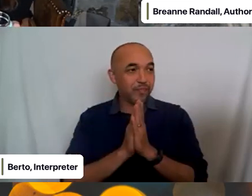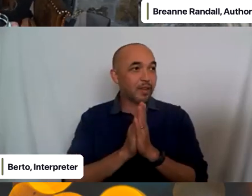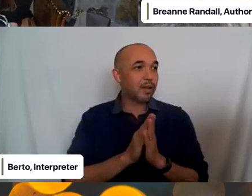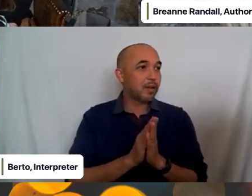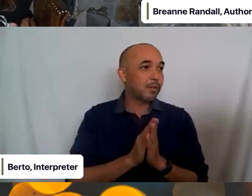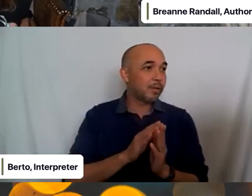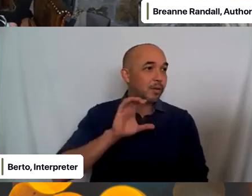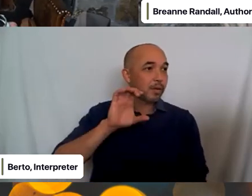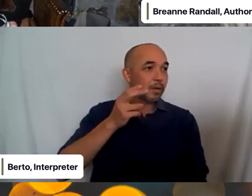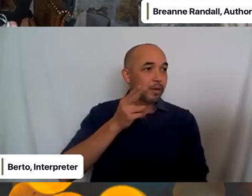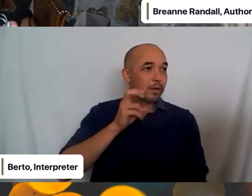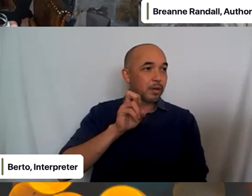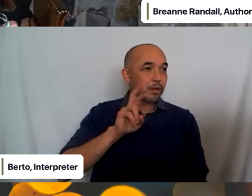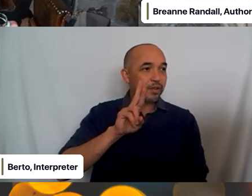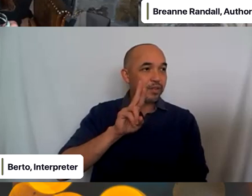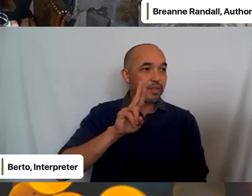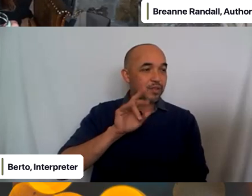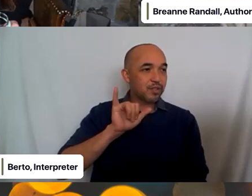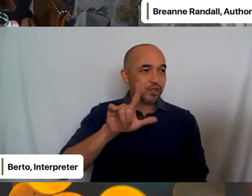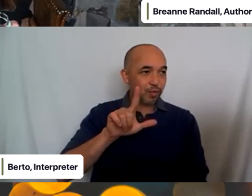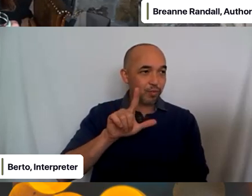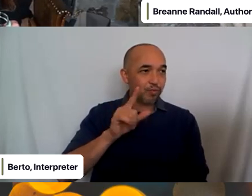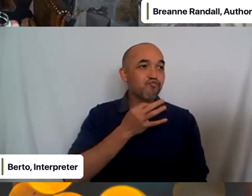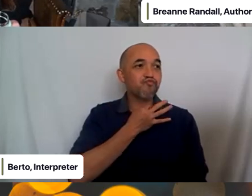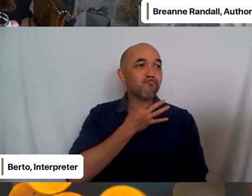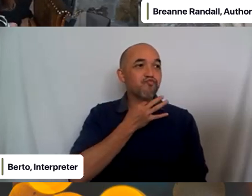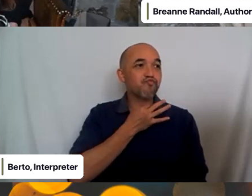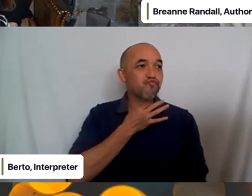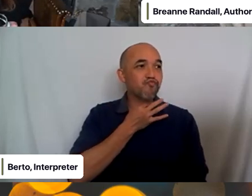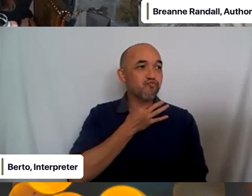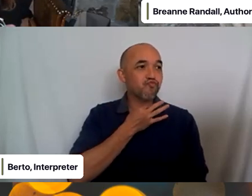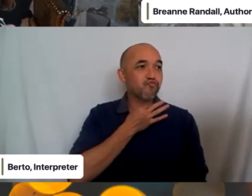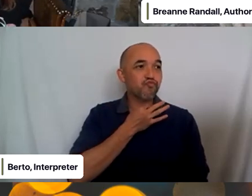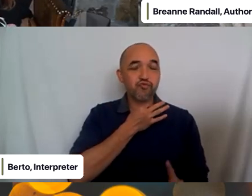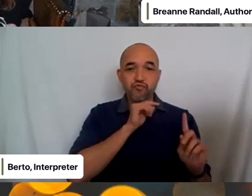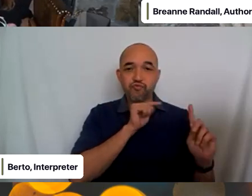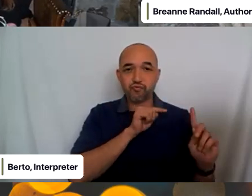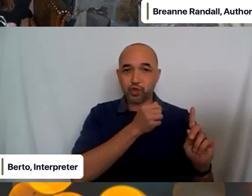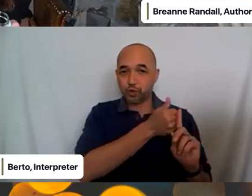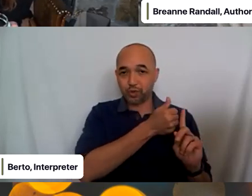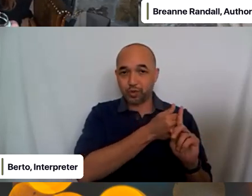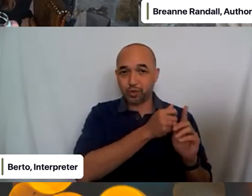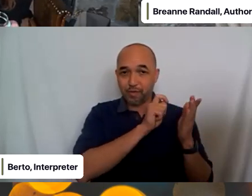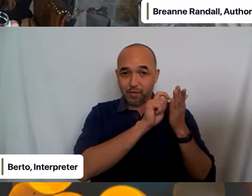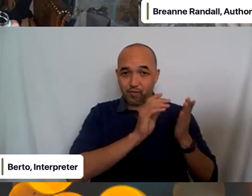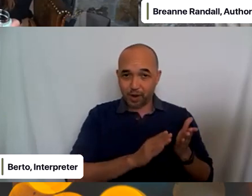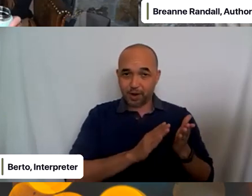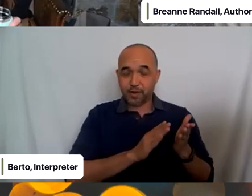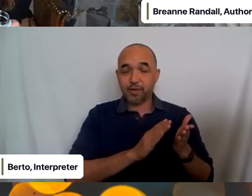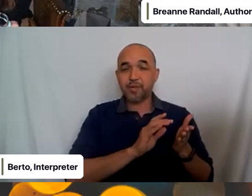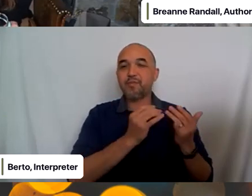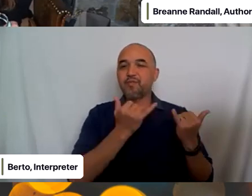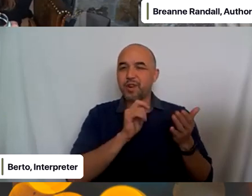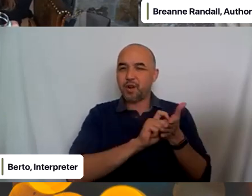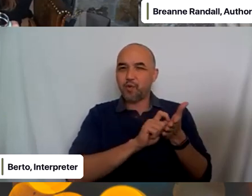Randall is wondering, she is a writer who's working on her first novel, and she's wondering, since